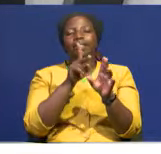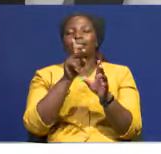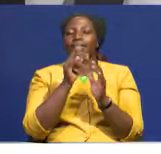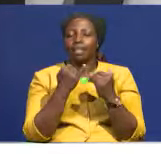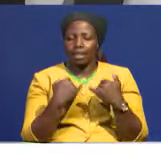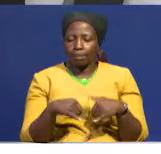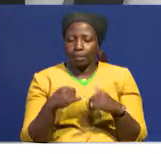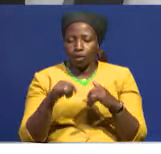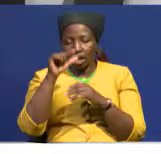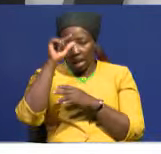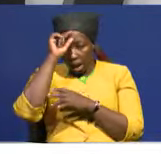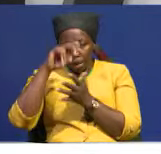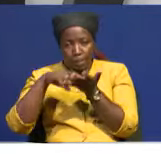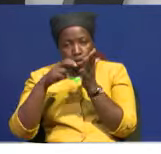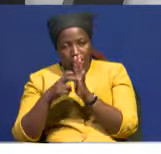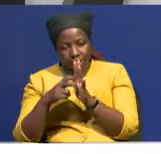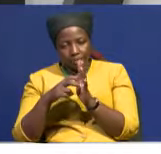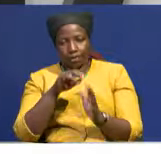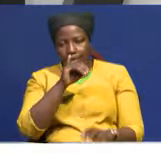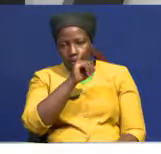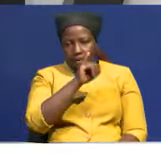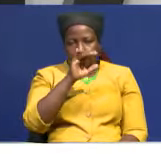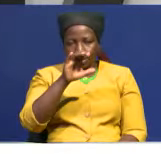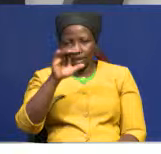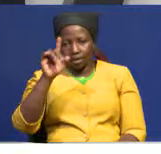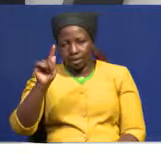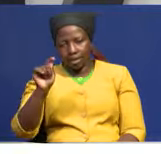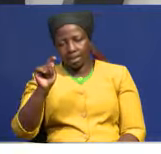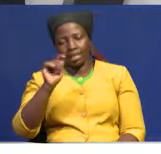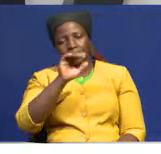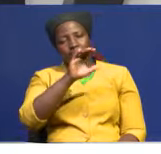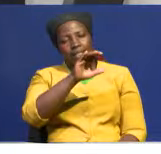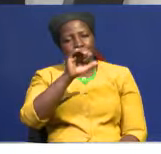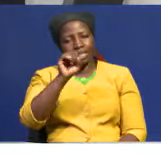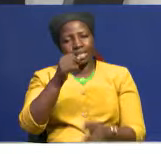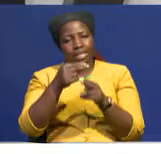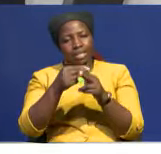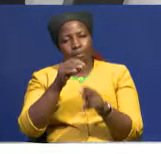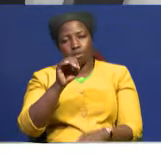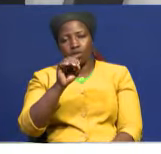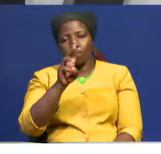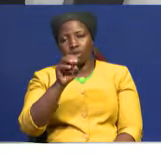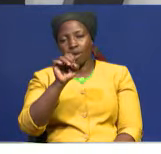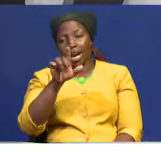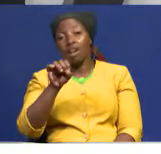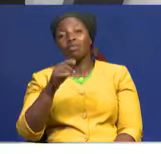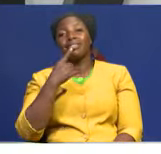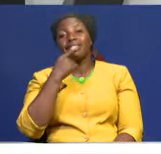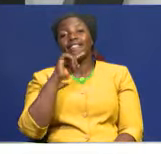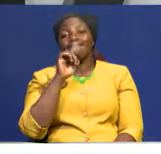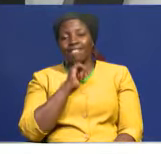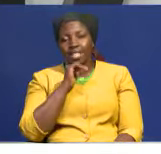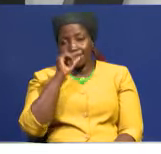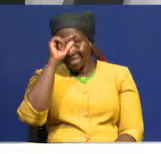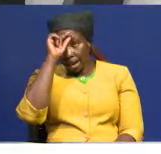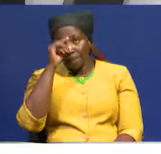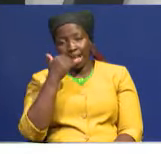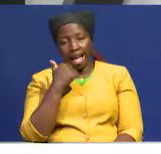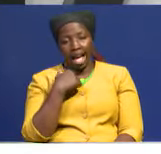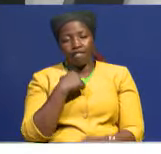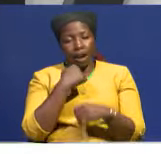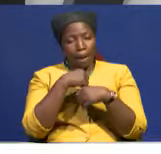projects. Information, Communication and Digital Economy Cabinet Secretary Eliud Owalo revealed that government has put in